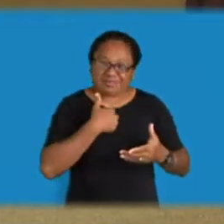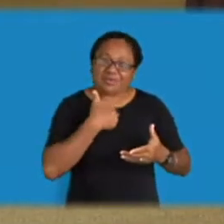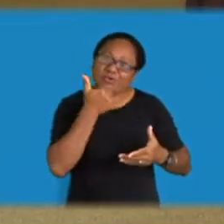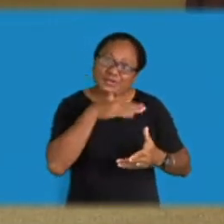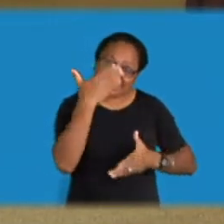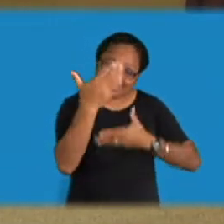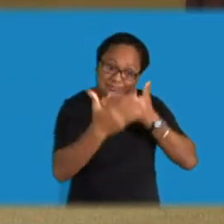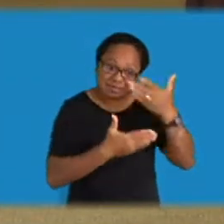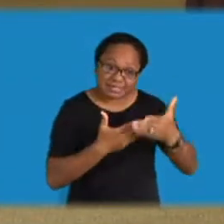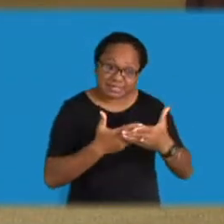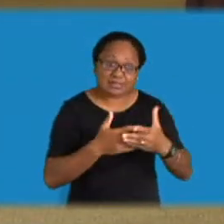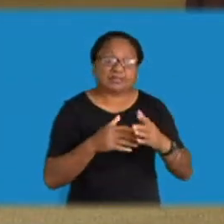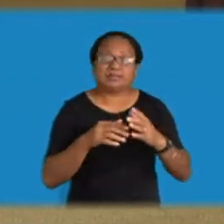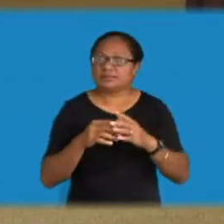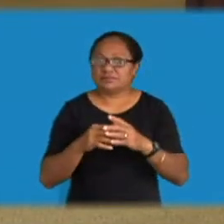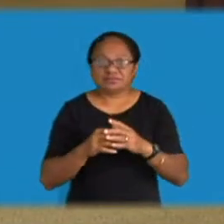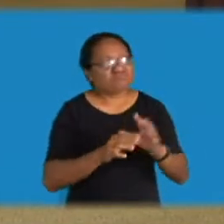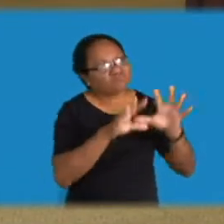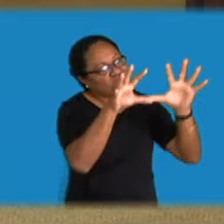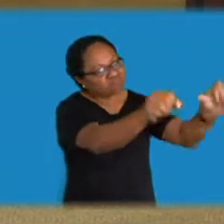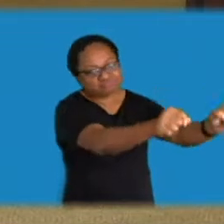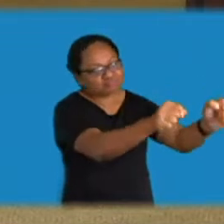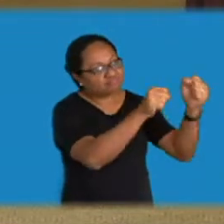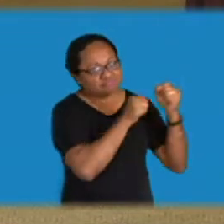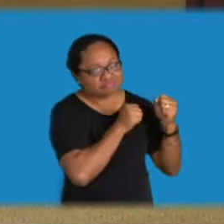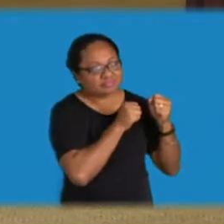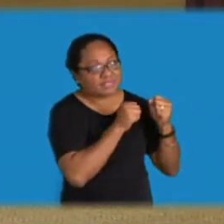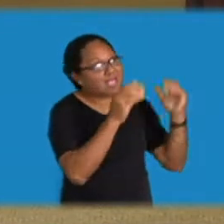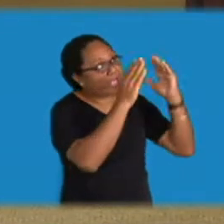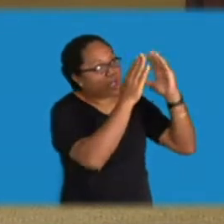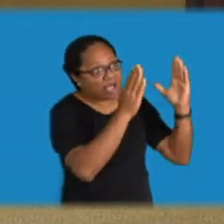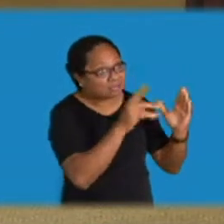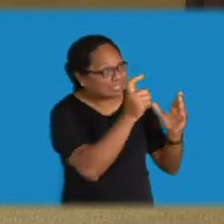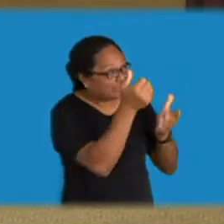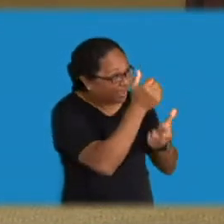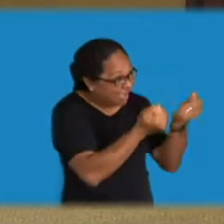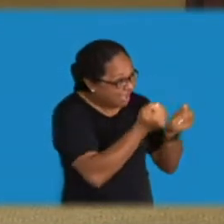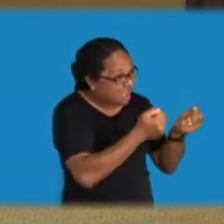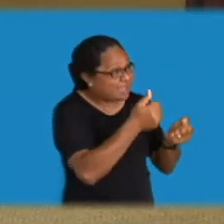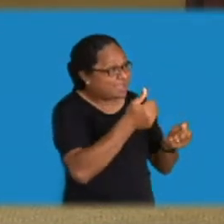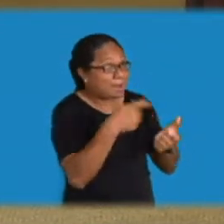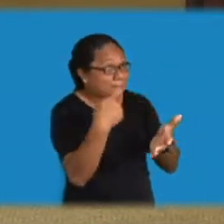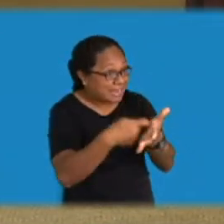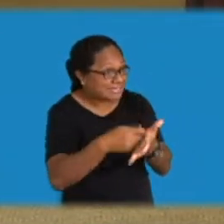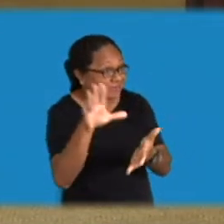Confiscated, destroyed. Yeah.